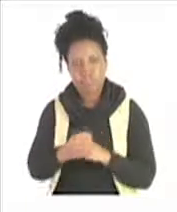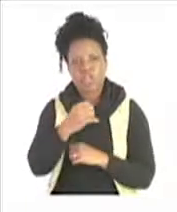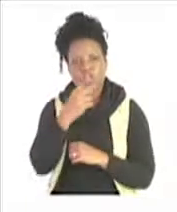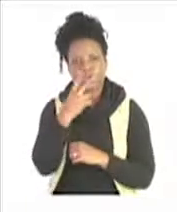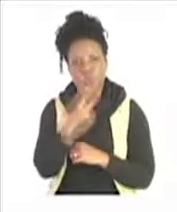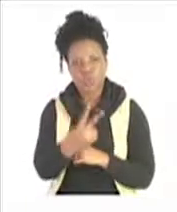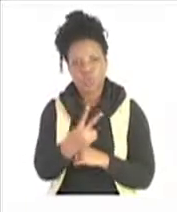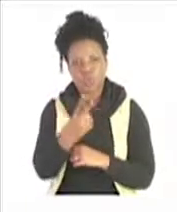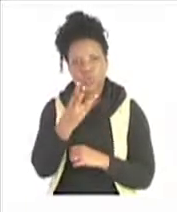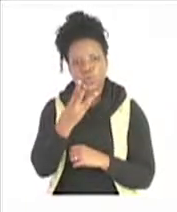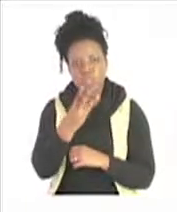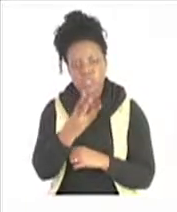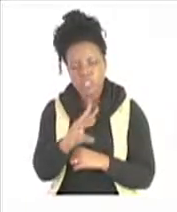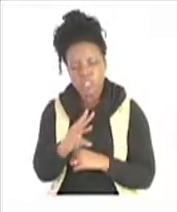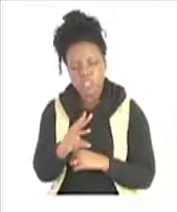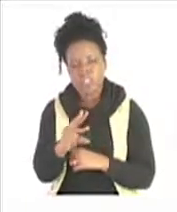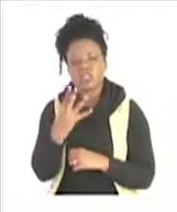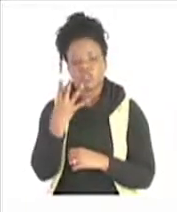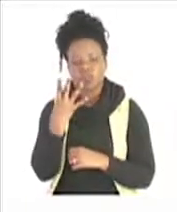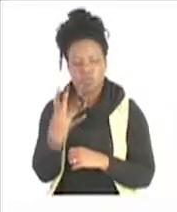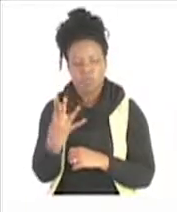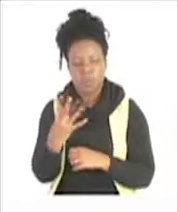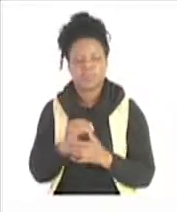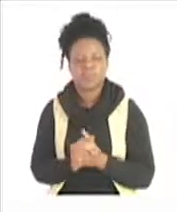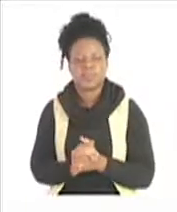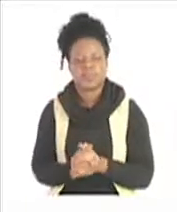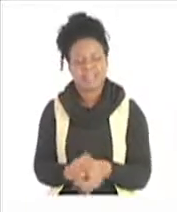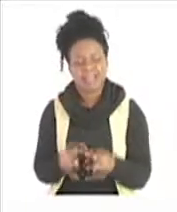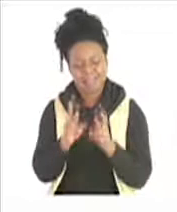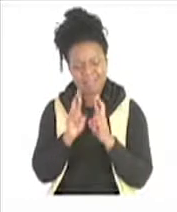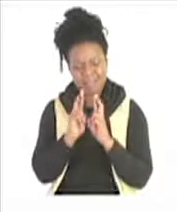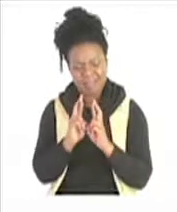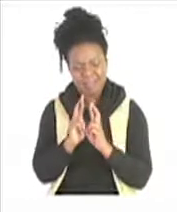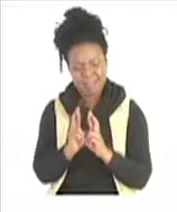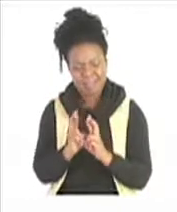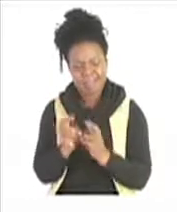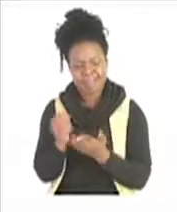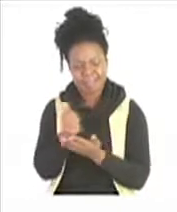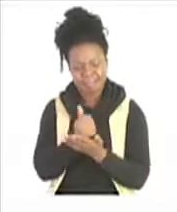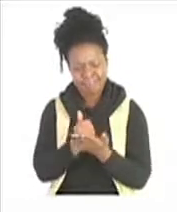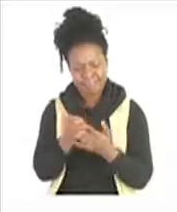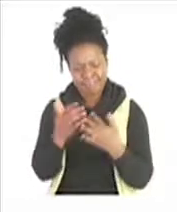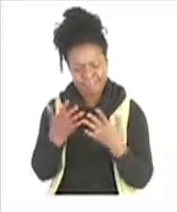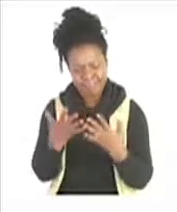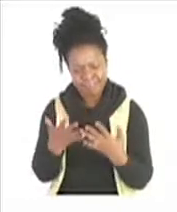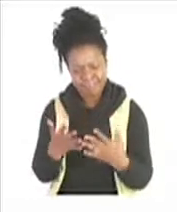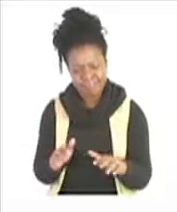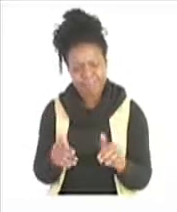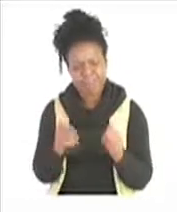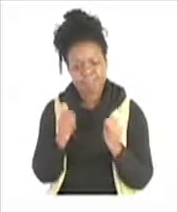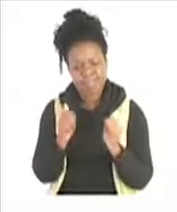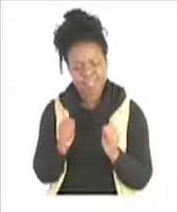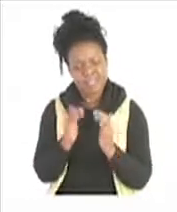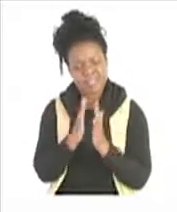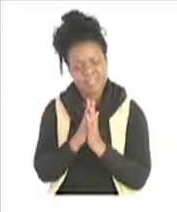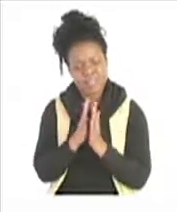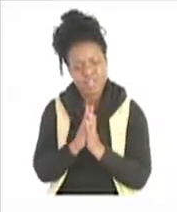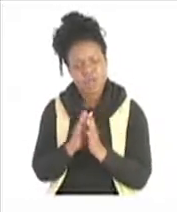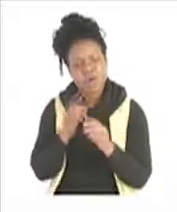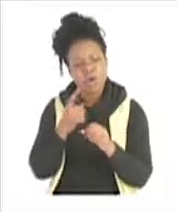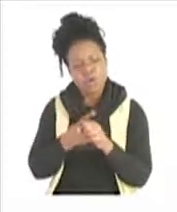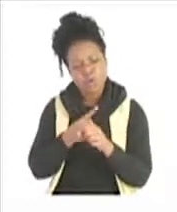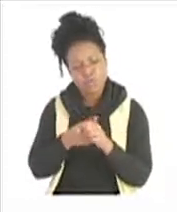264. Boys and girls, I hope you understood BODMAS. Just follow BODMAS